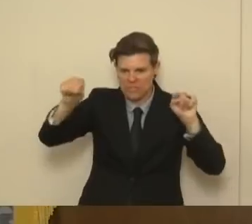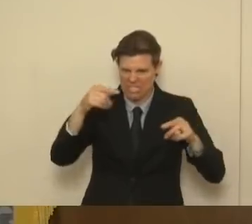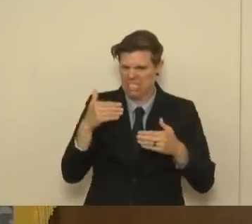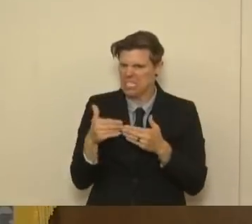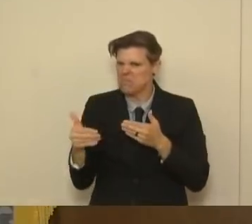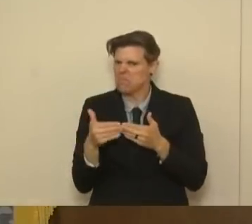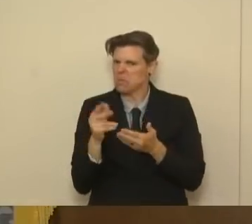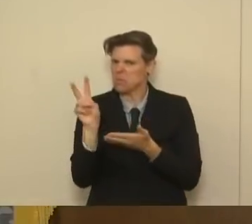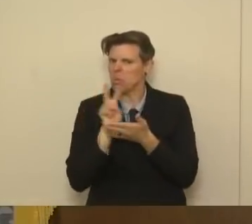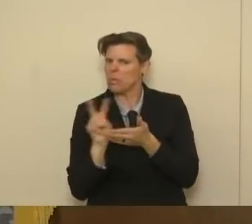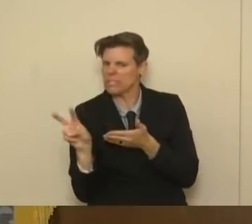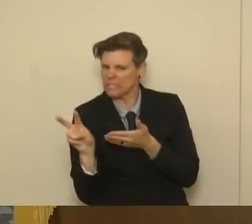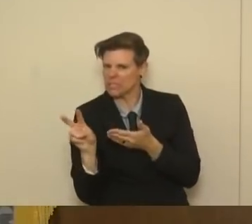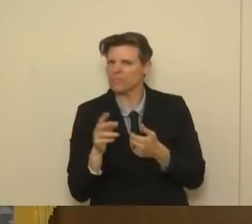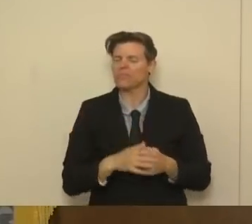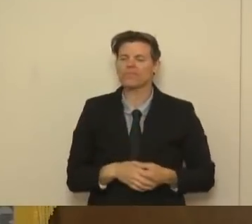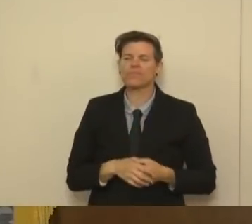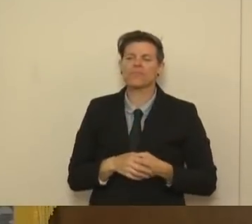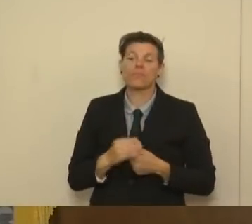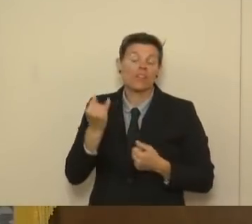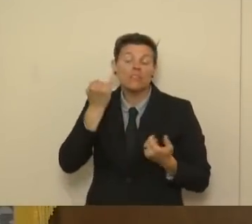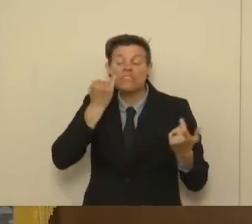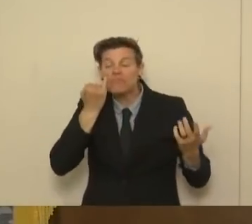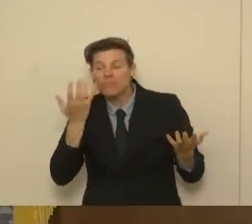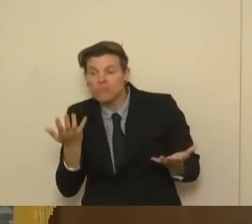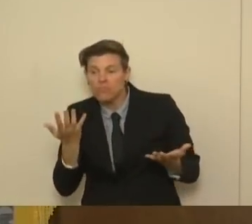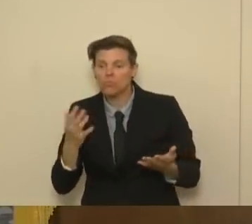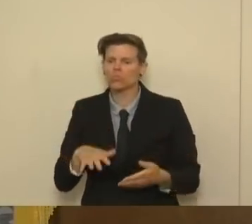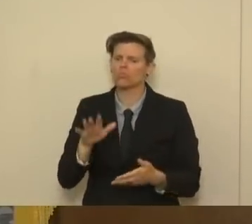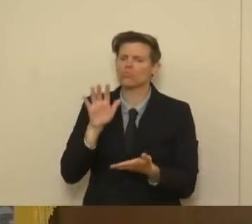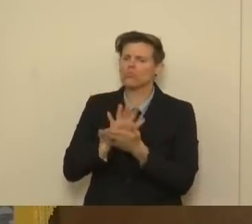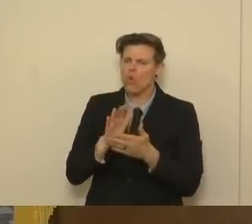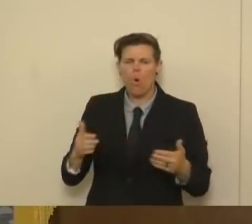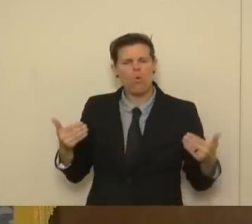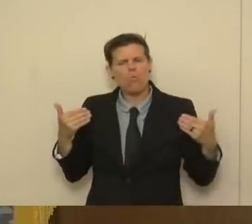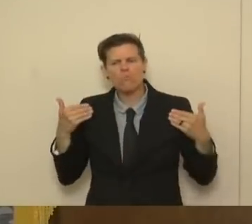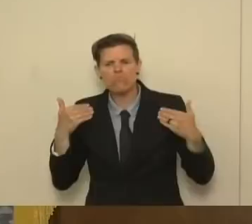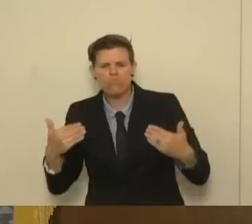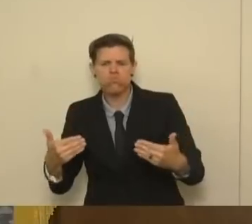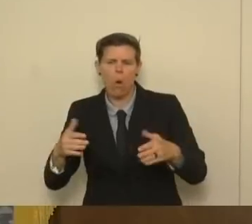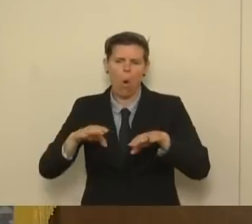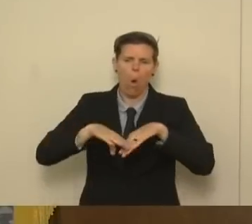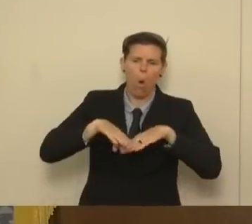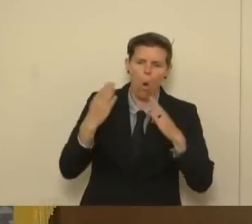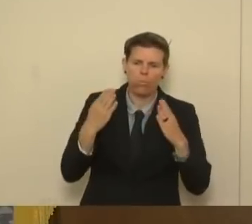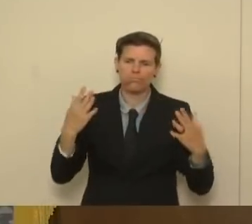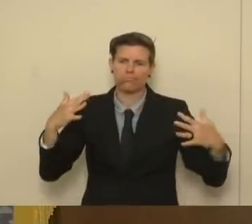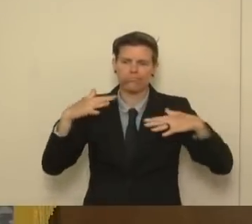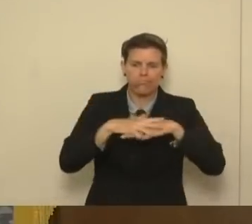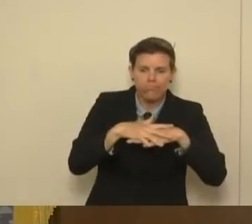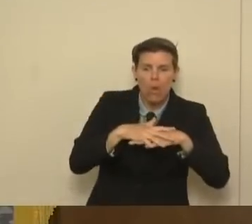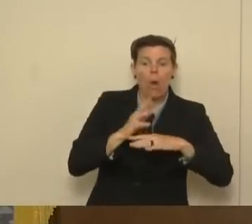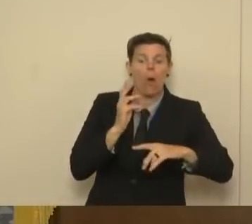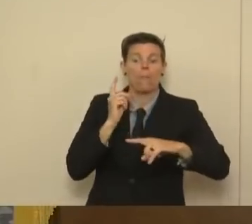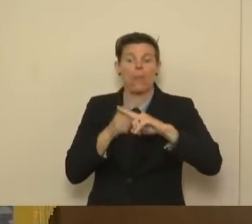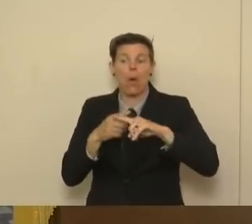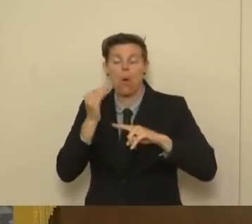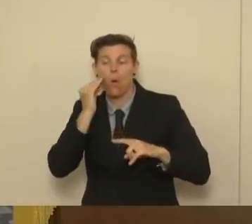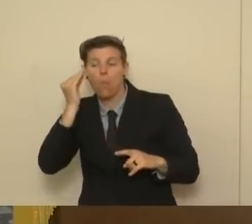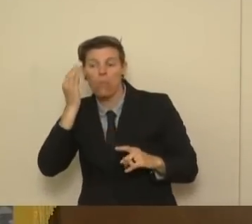adequately protect children and their educators, then we're going to have to put out different kinds of guidance. But